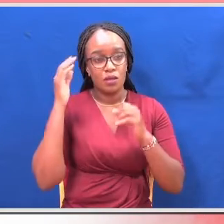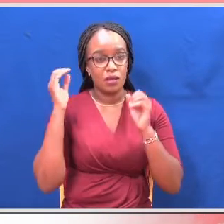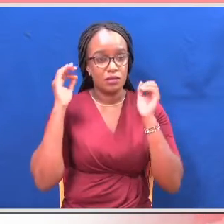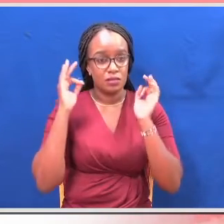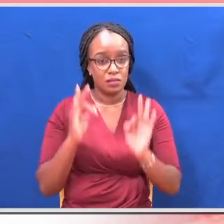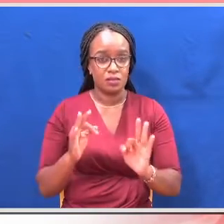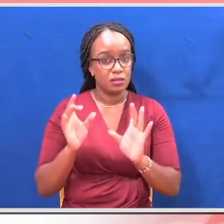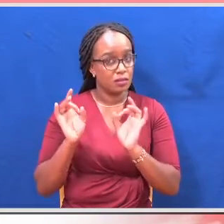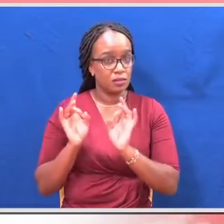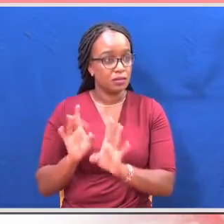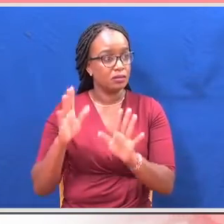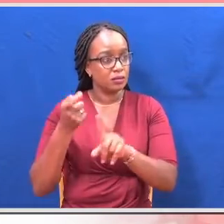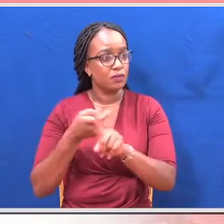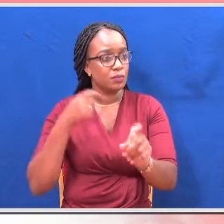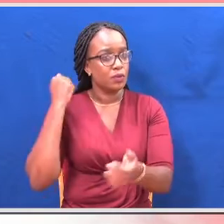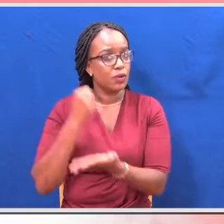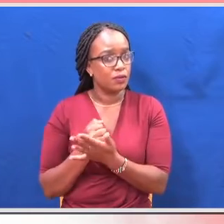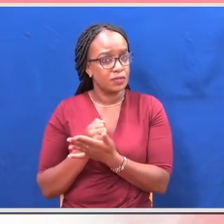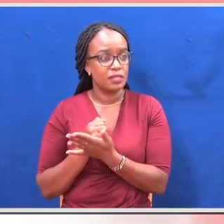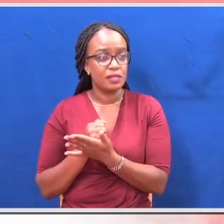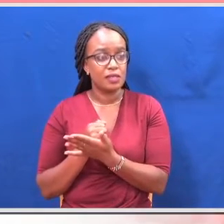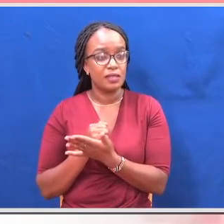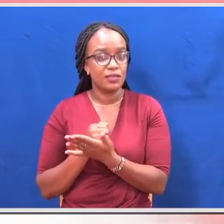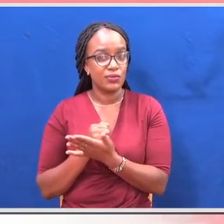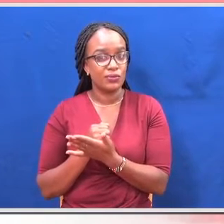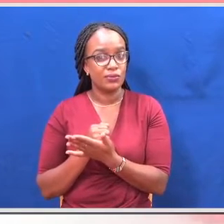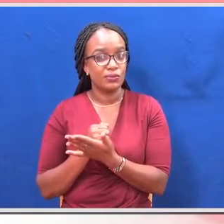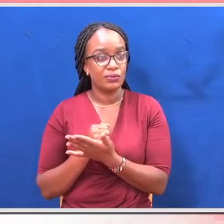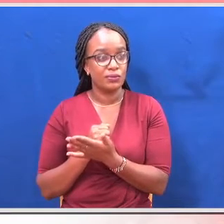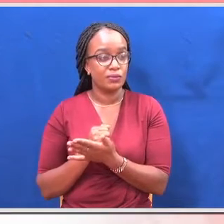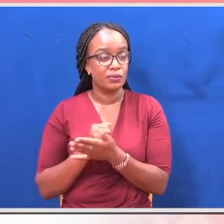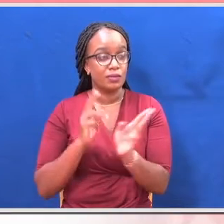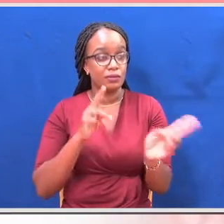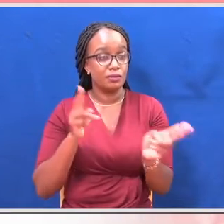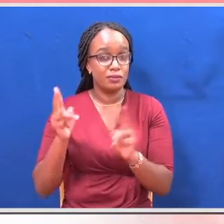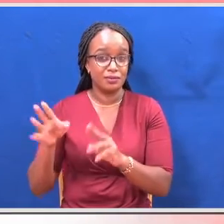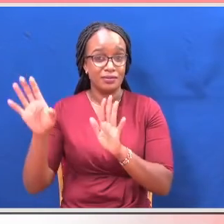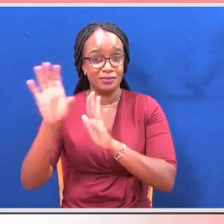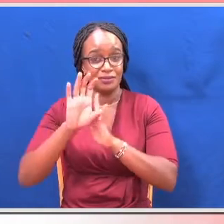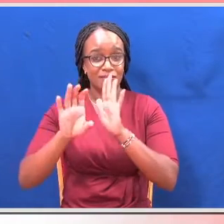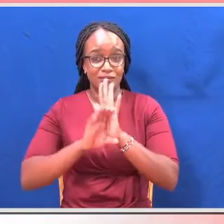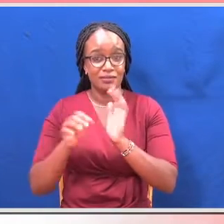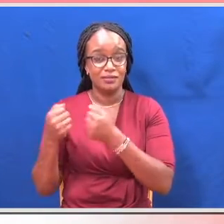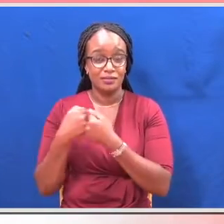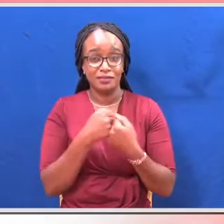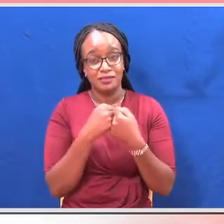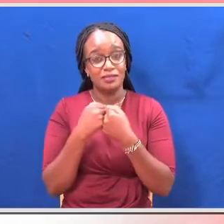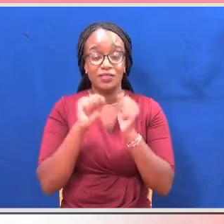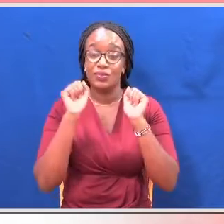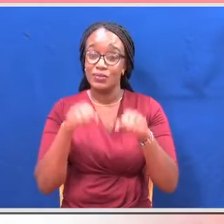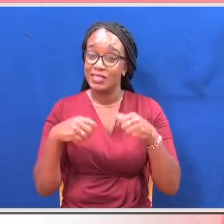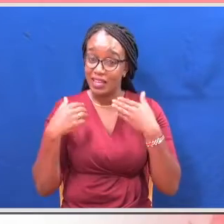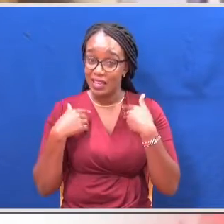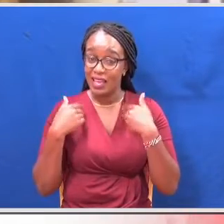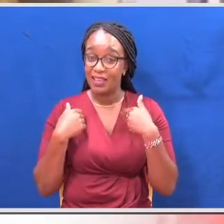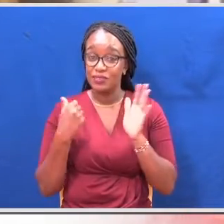office of the deputy president raises constitutional challenges, which may have to be addressed by